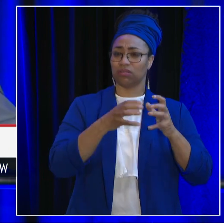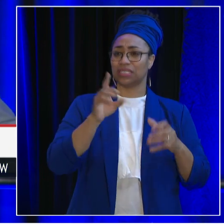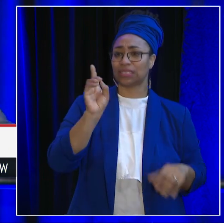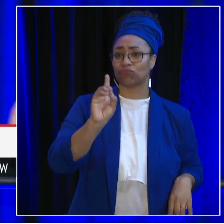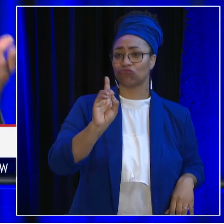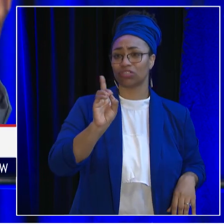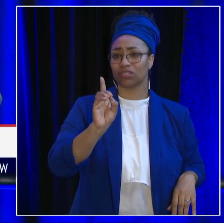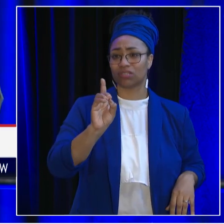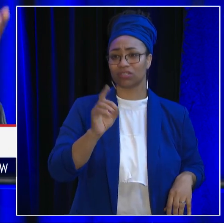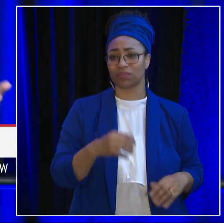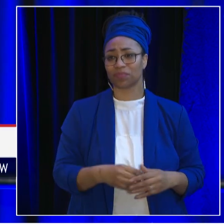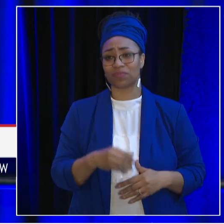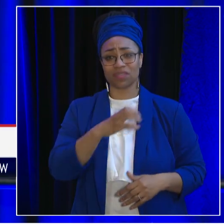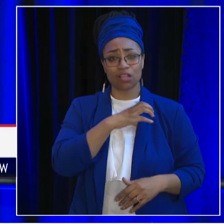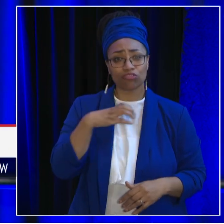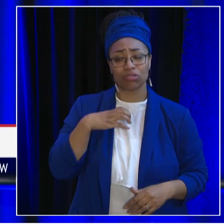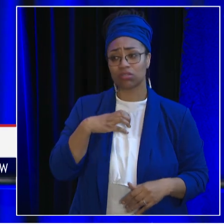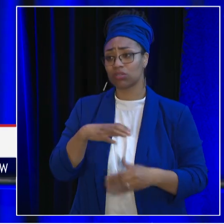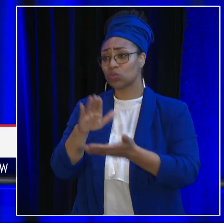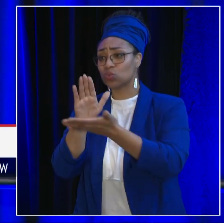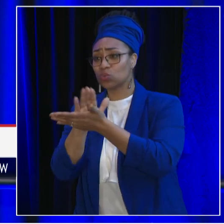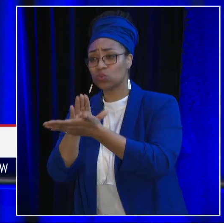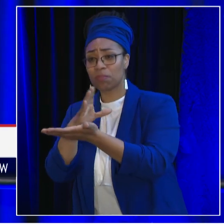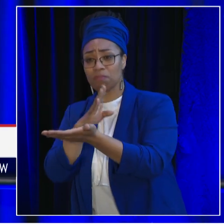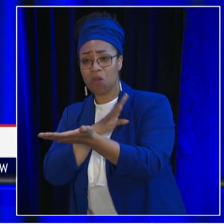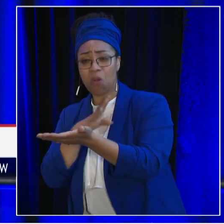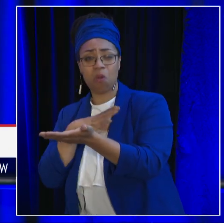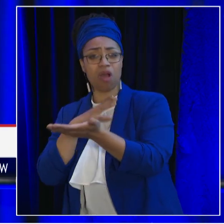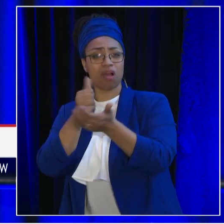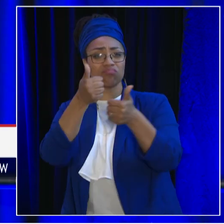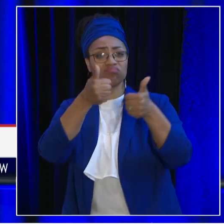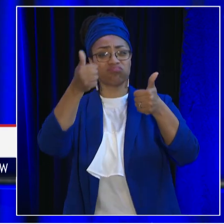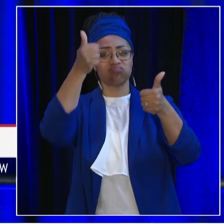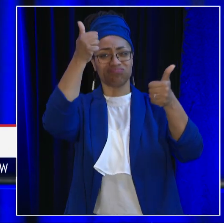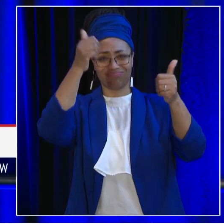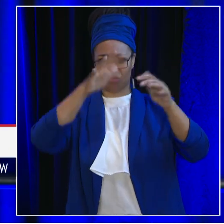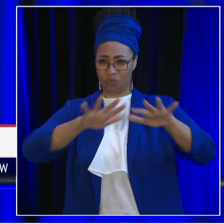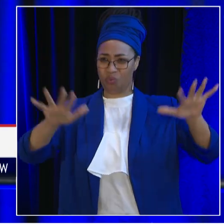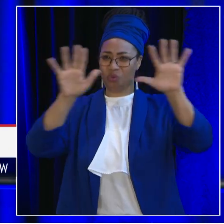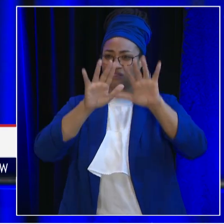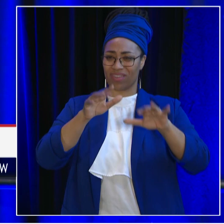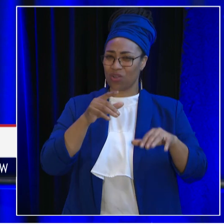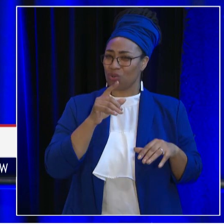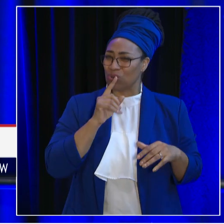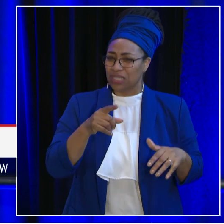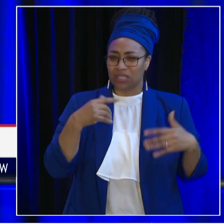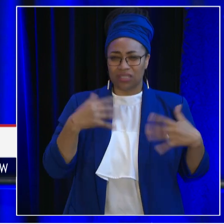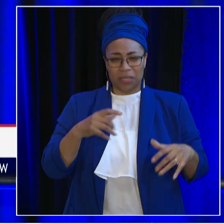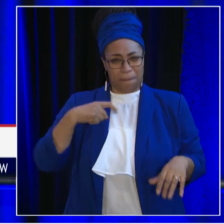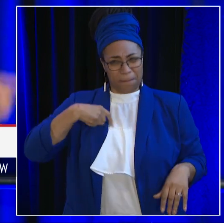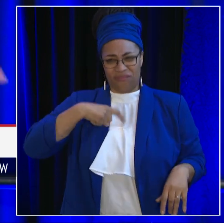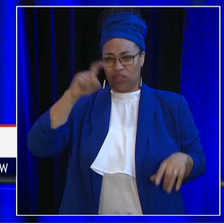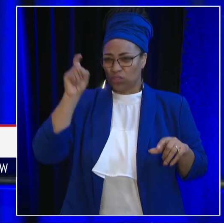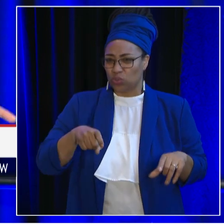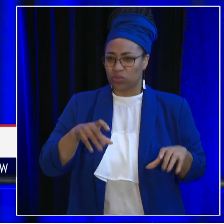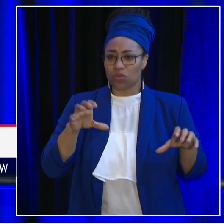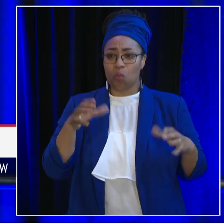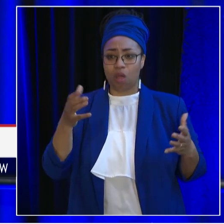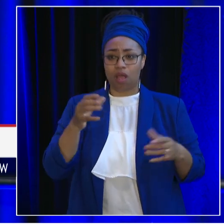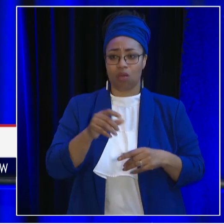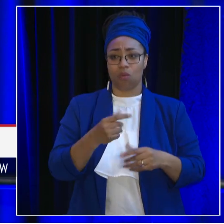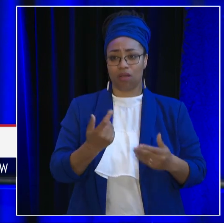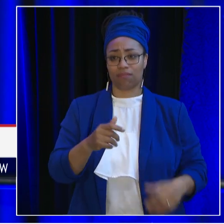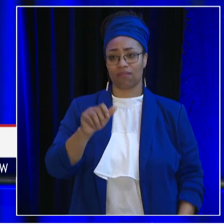entire country. And it's how we'll fight for the world that we deserve. And in the words of Angela Davis, I am no longer accepting the things